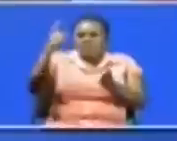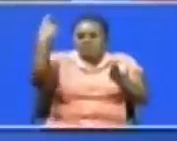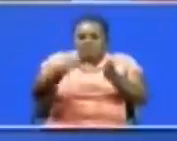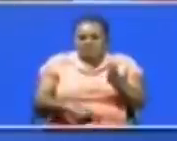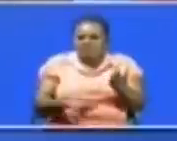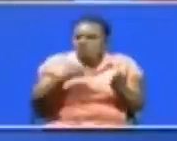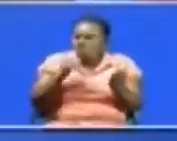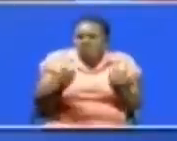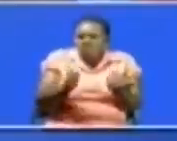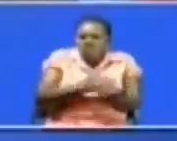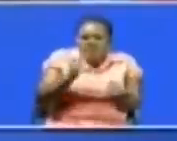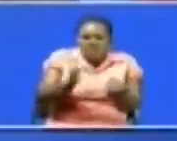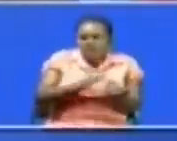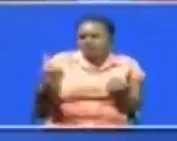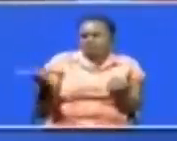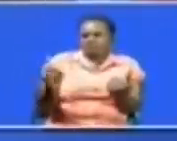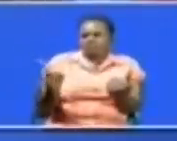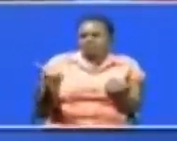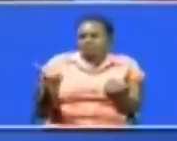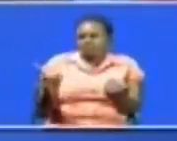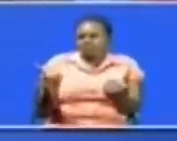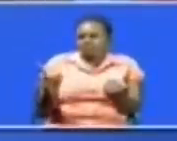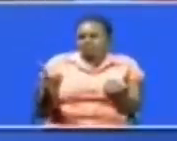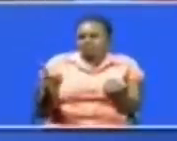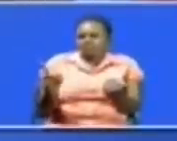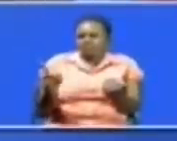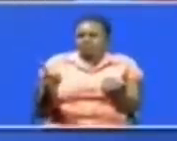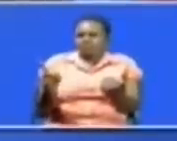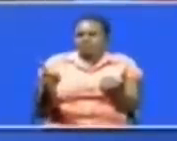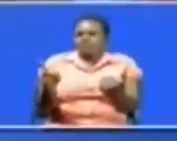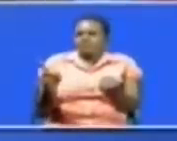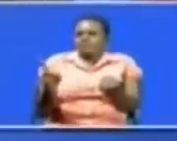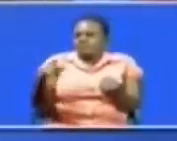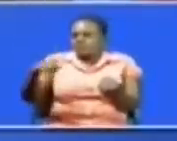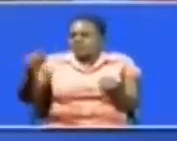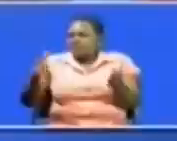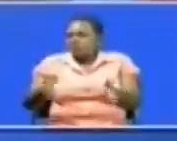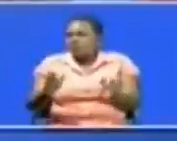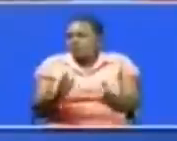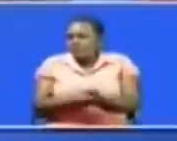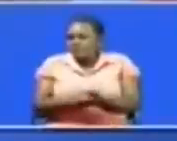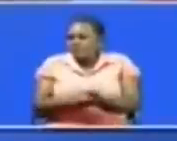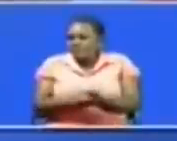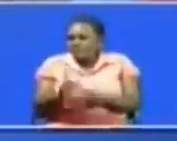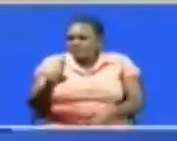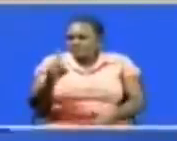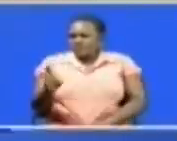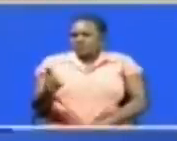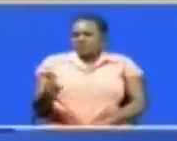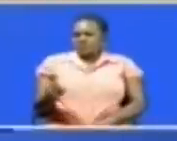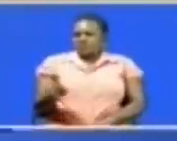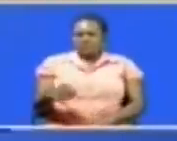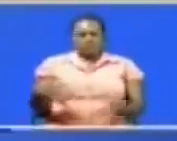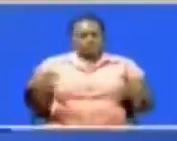for it. It's not a favor. They should be having this done. So are they going about it the right way, though? It's quite